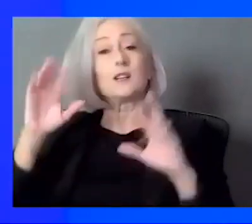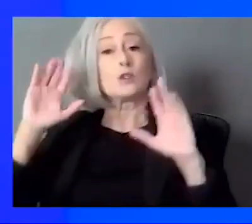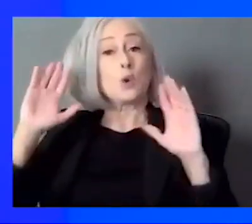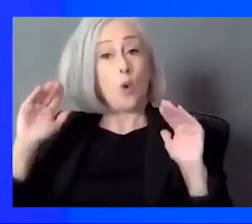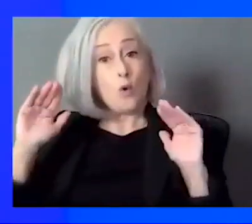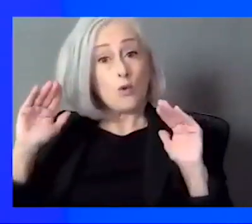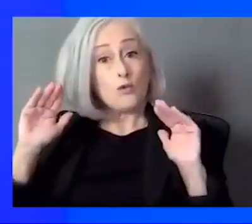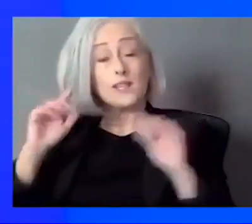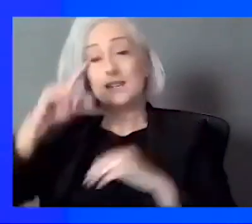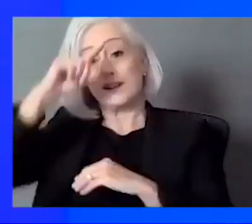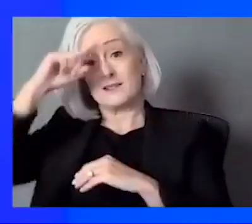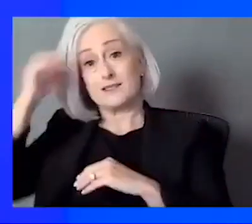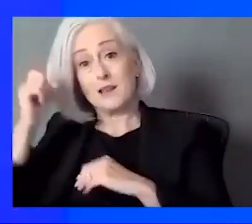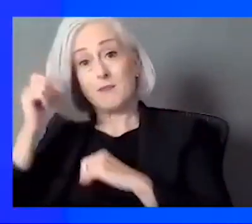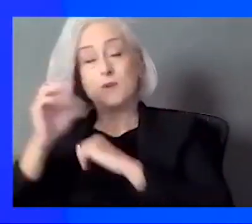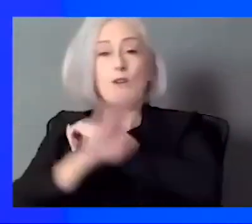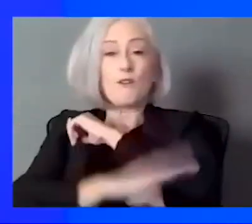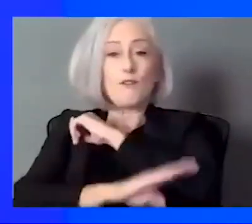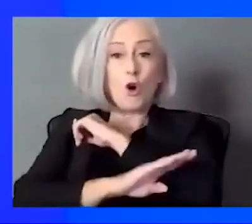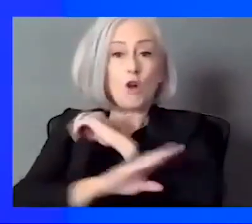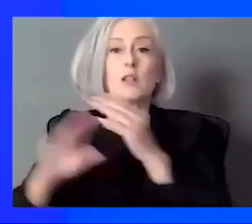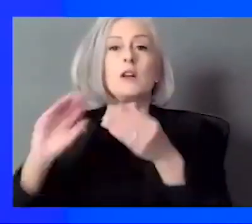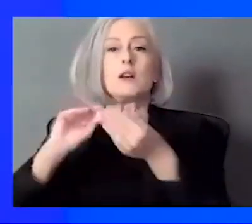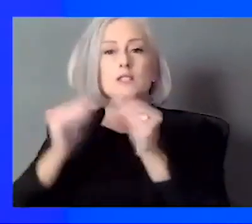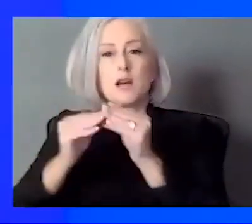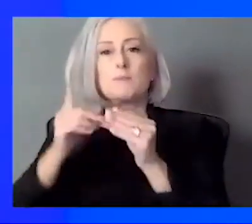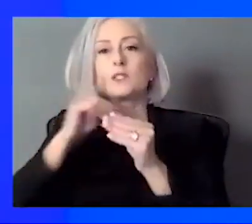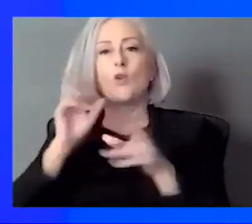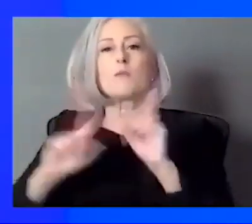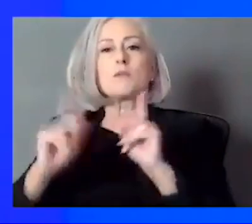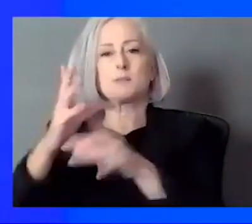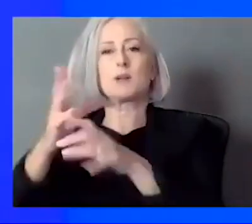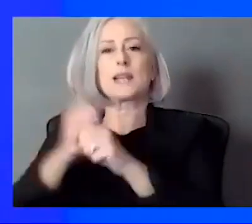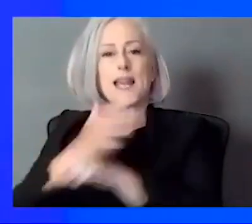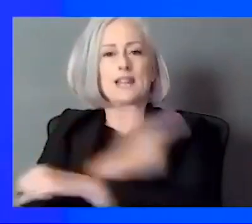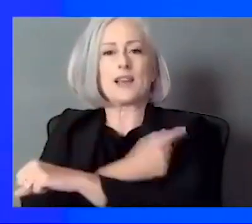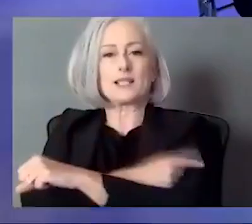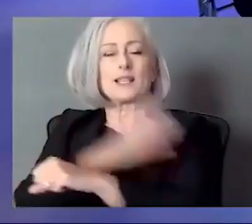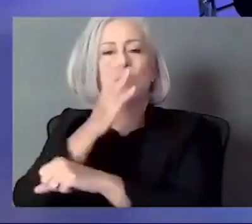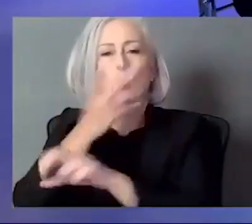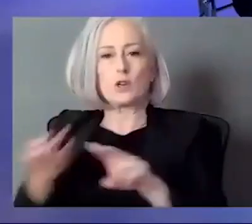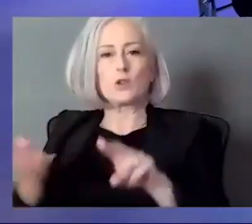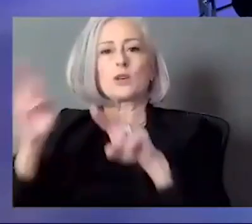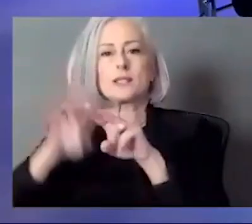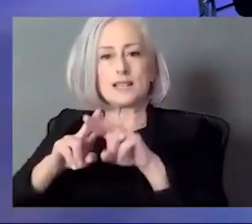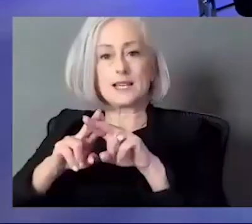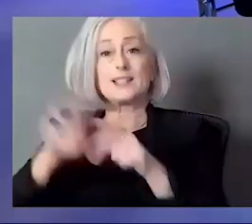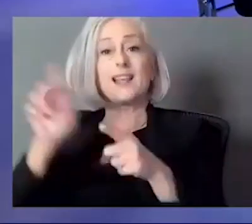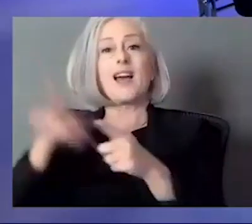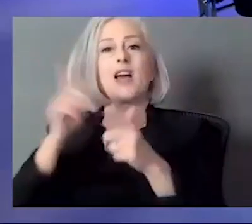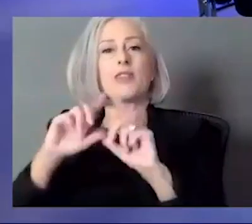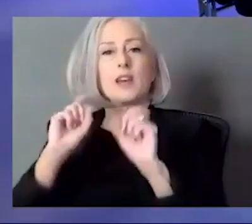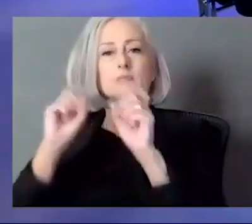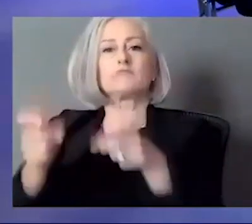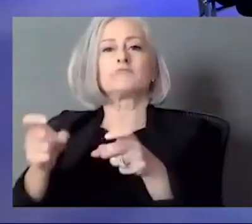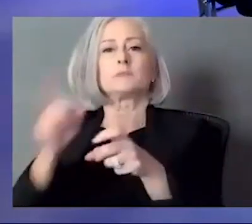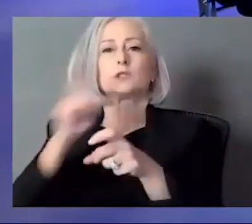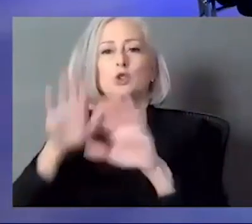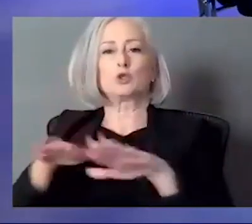will increase, and we will be able to increase vaccination or get vaccination to the young children as well. How about this? Instead of celebrate, we can